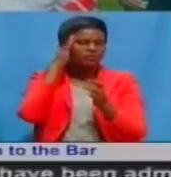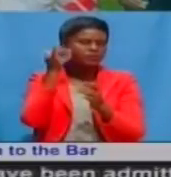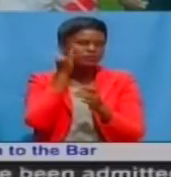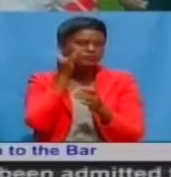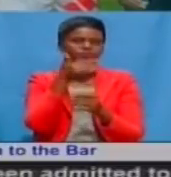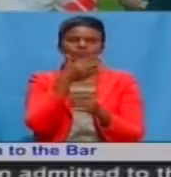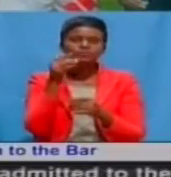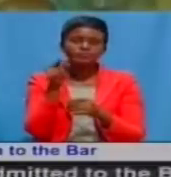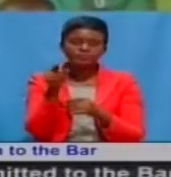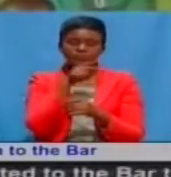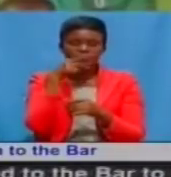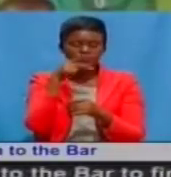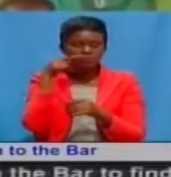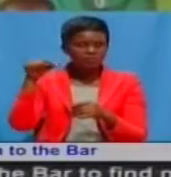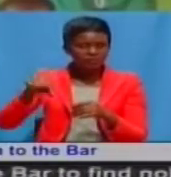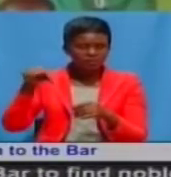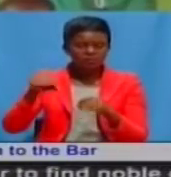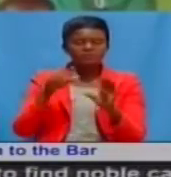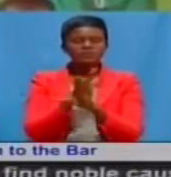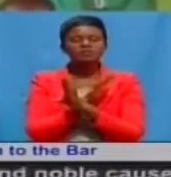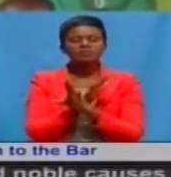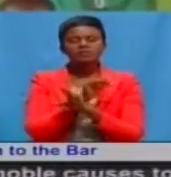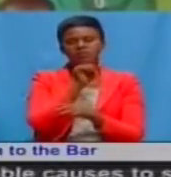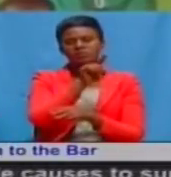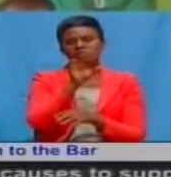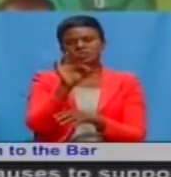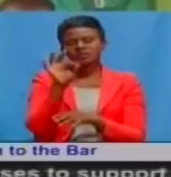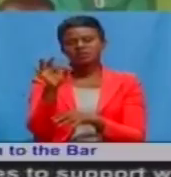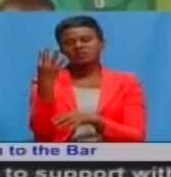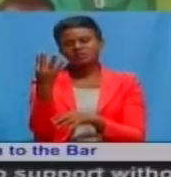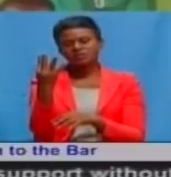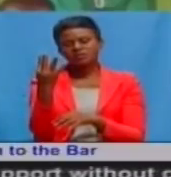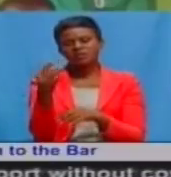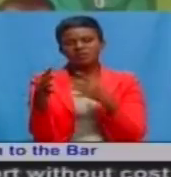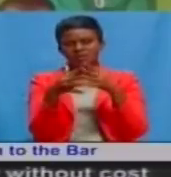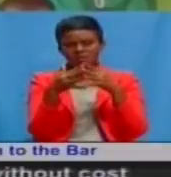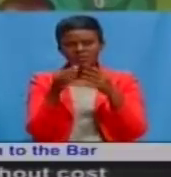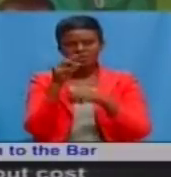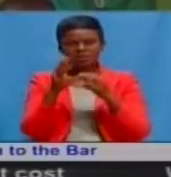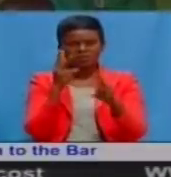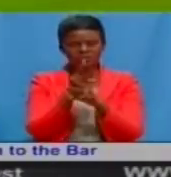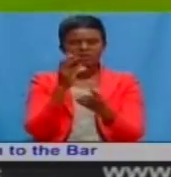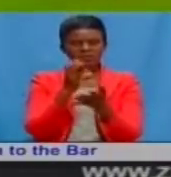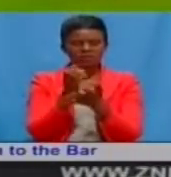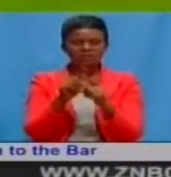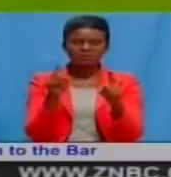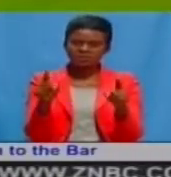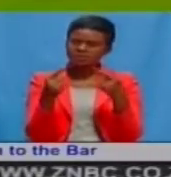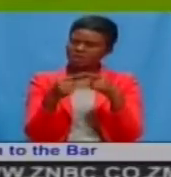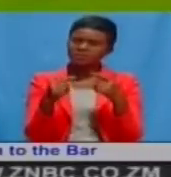a huge task to qualify Zambia to the 1994 USA World Cup. But that was not to